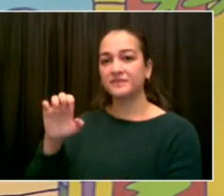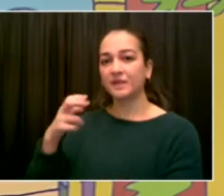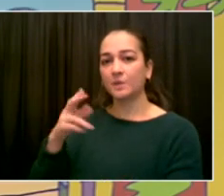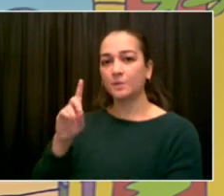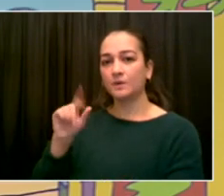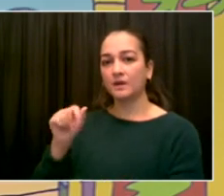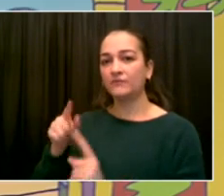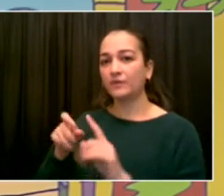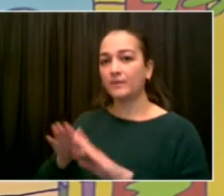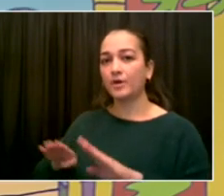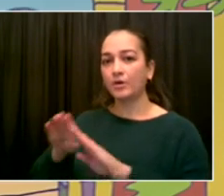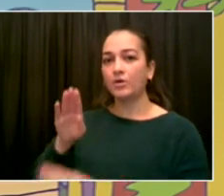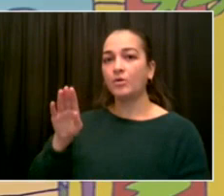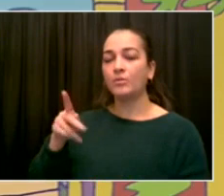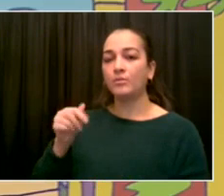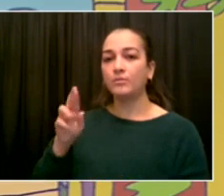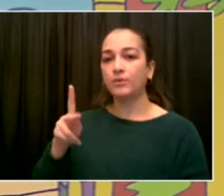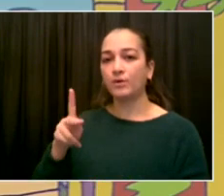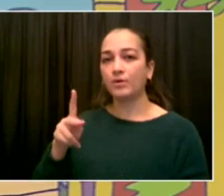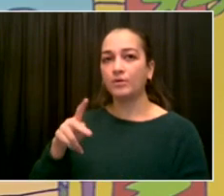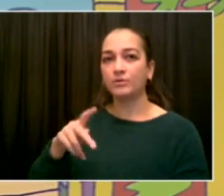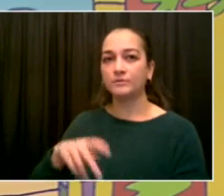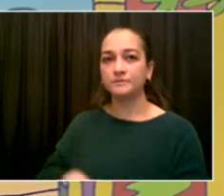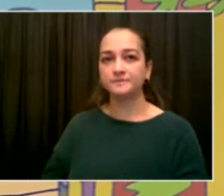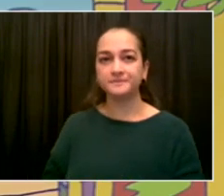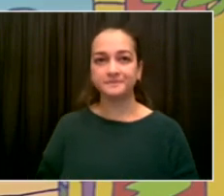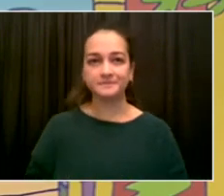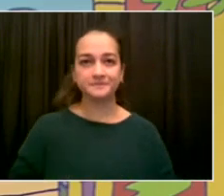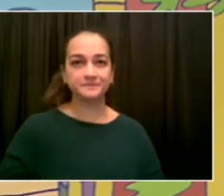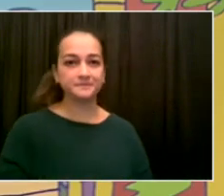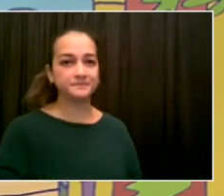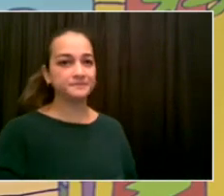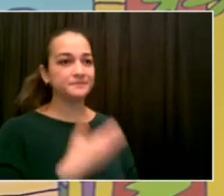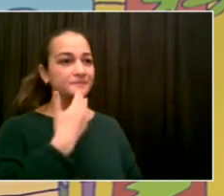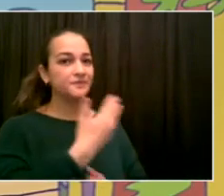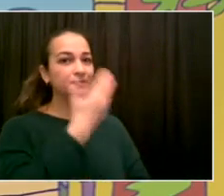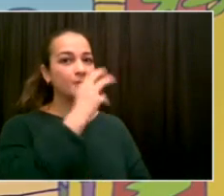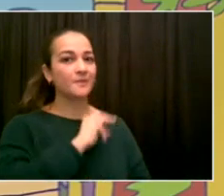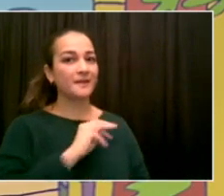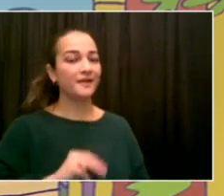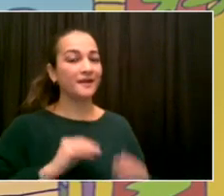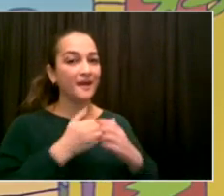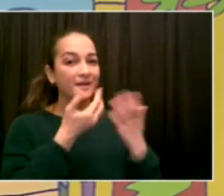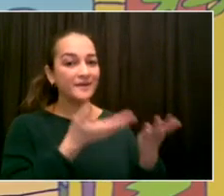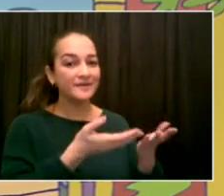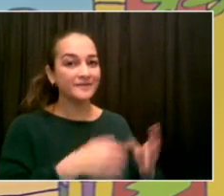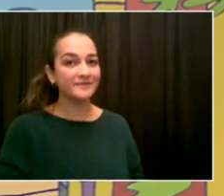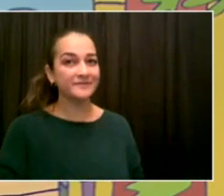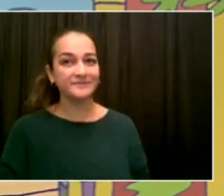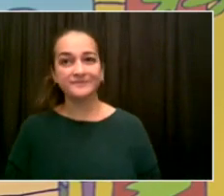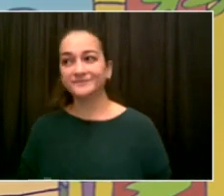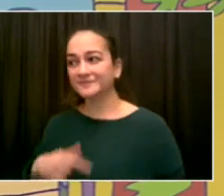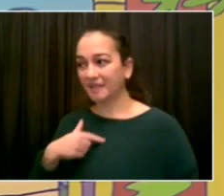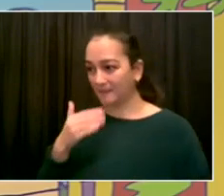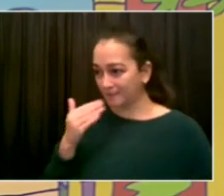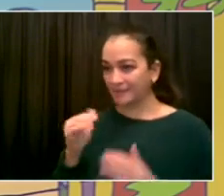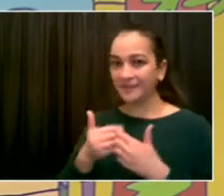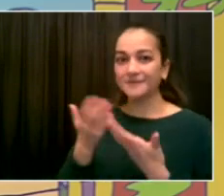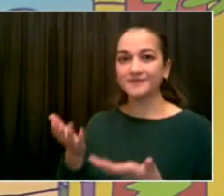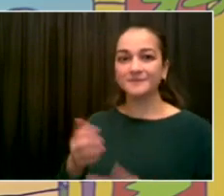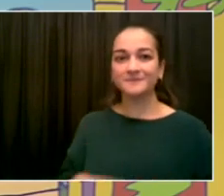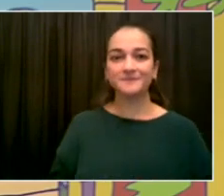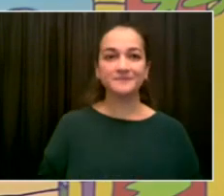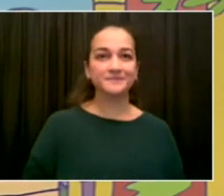Good morning, Mr. Mayor. How are you today? Good, Yehudit. How you doing? I'm great. So that's great news you announced yesterday about the